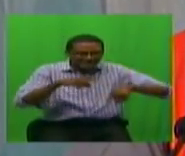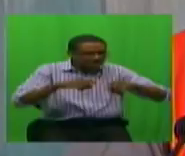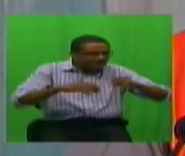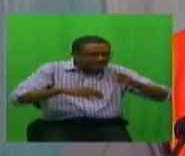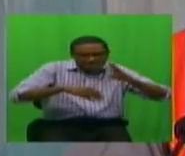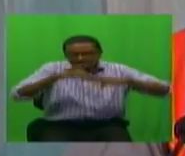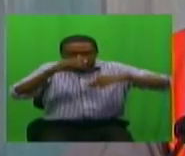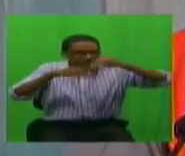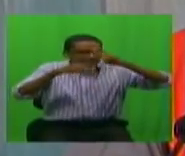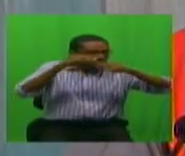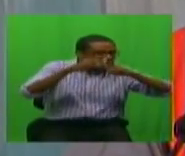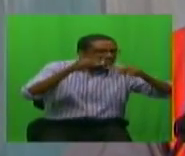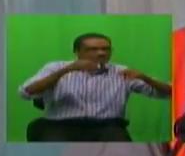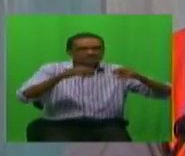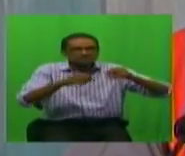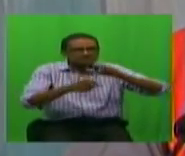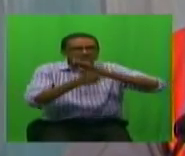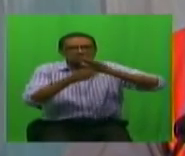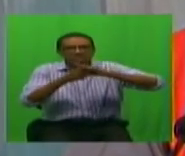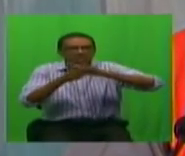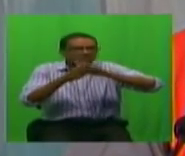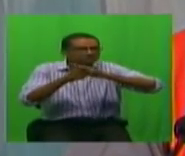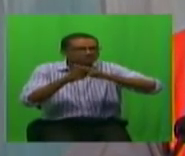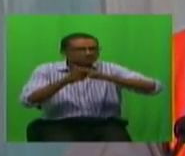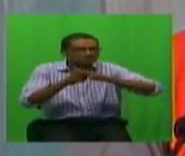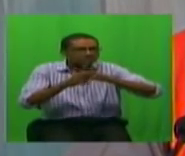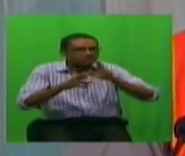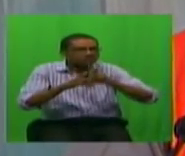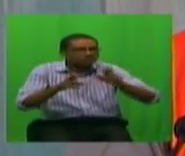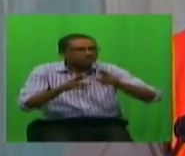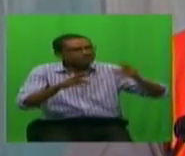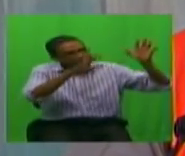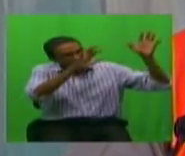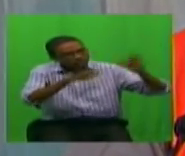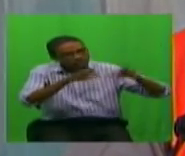infrastructure to cater for that. Your infrastructure